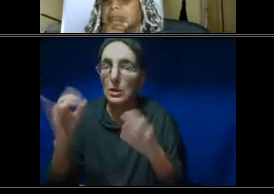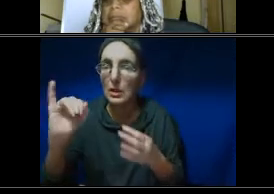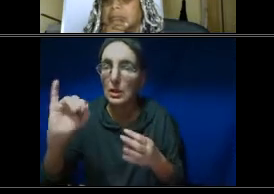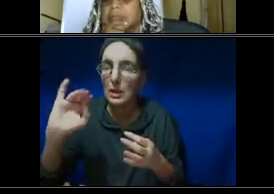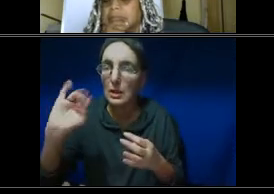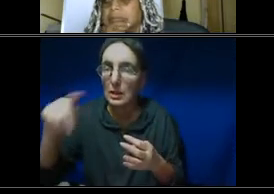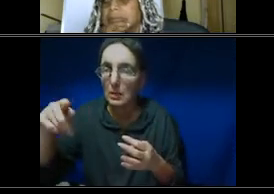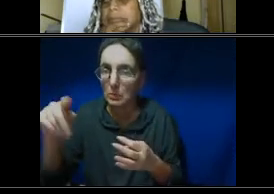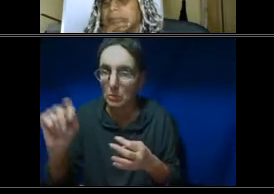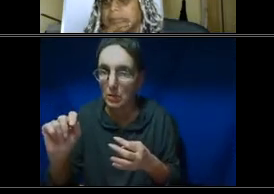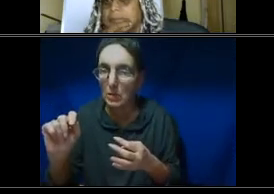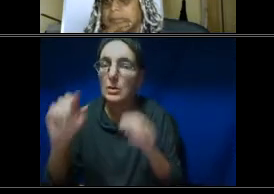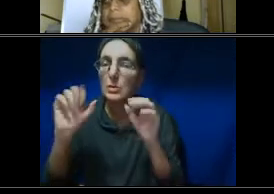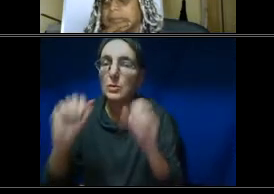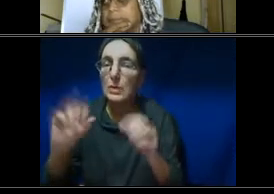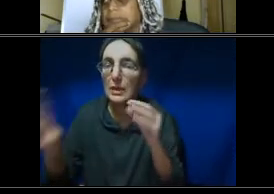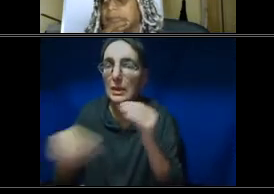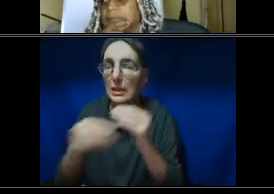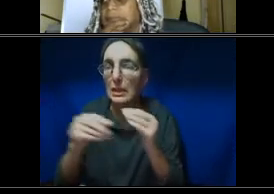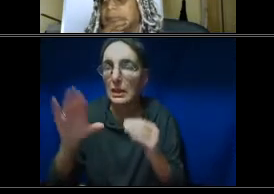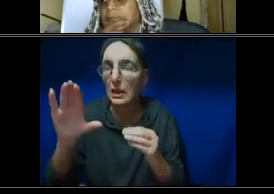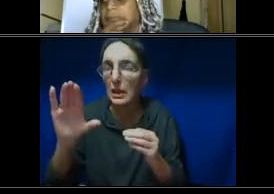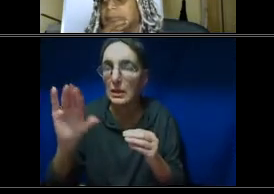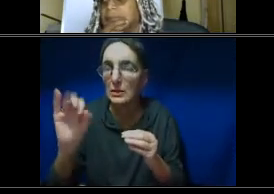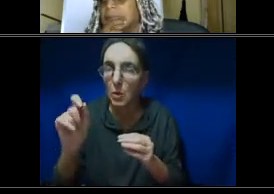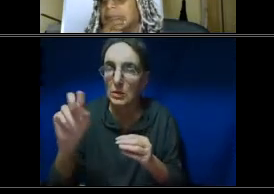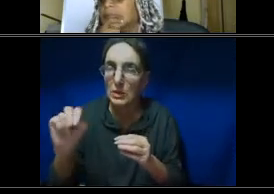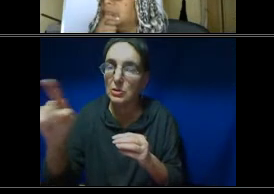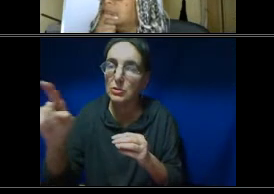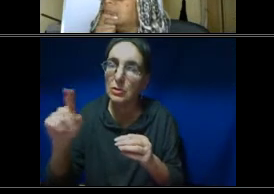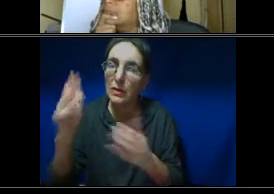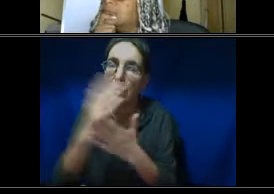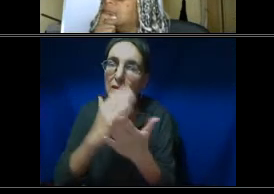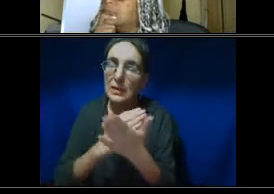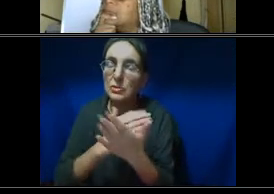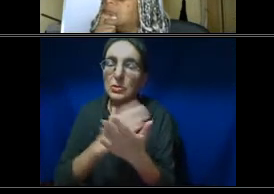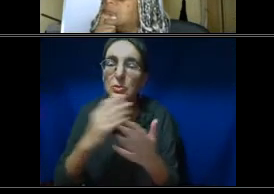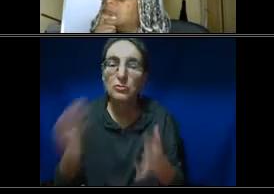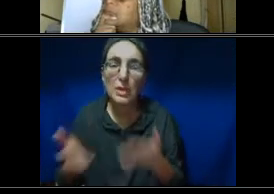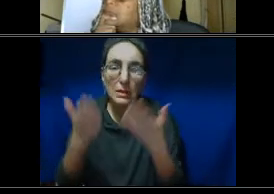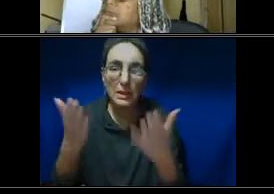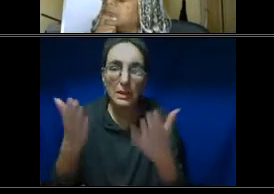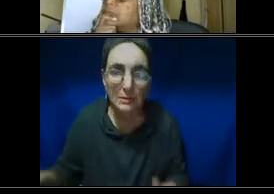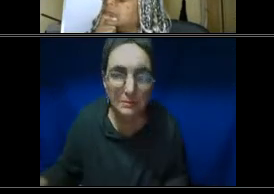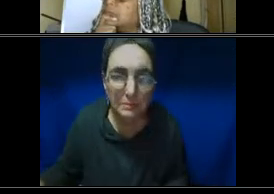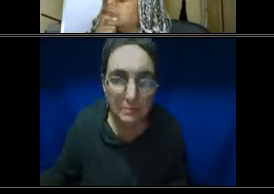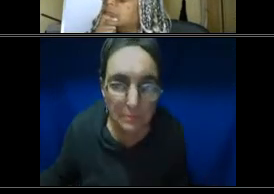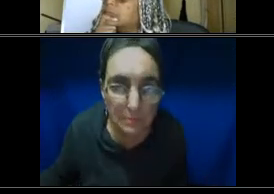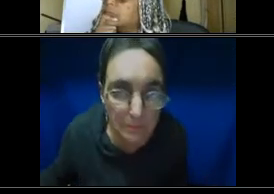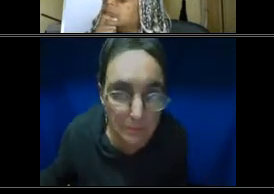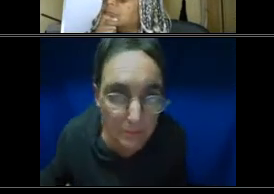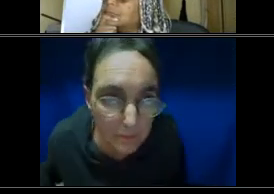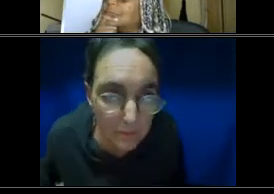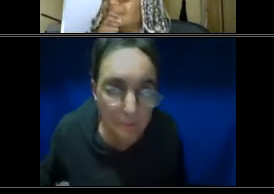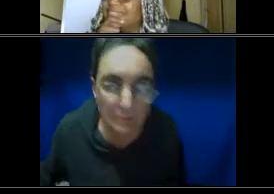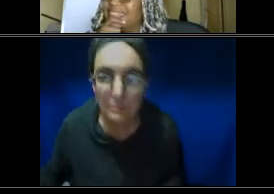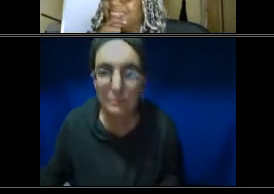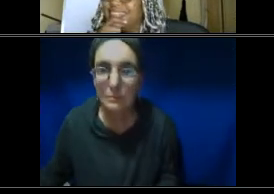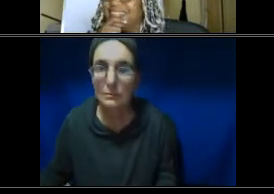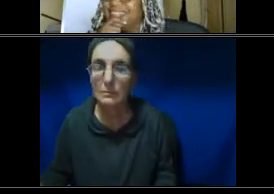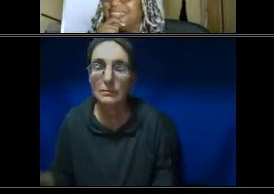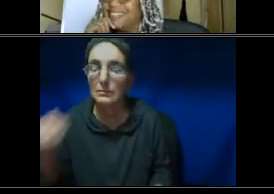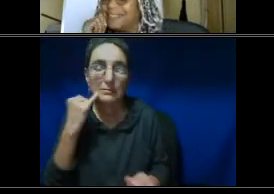to the list for consideration if that's what you're recommending. Yeah, I just it finally let me unmute. So yeah, I don't